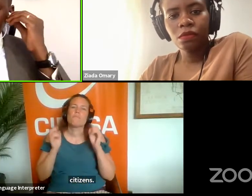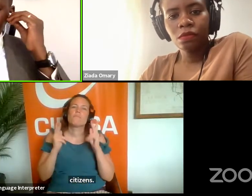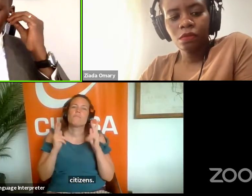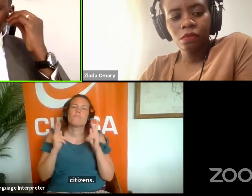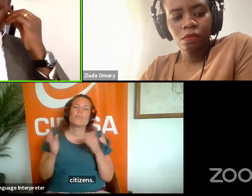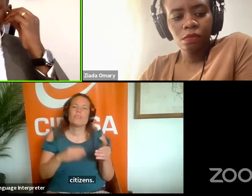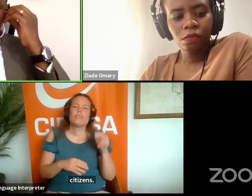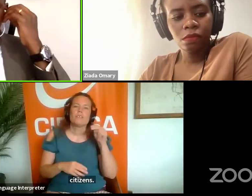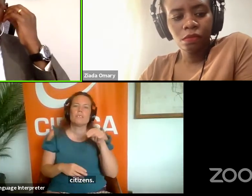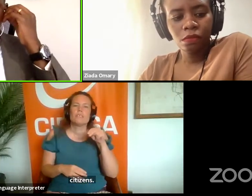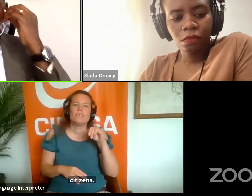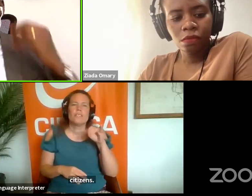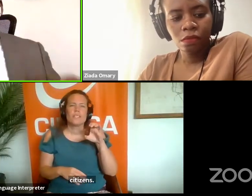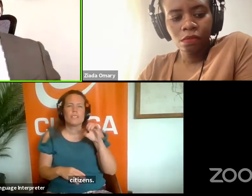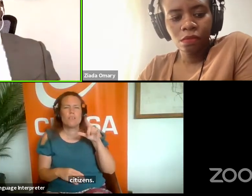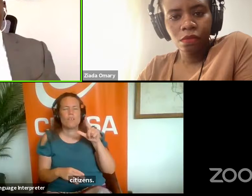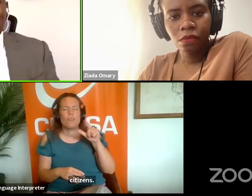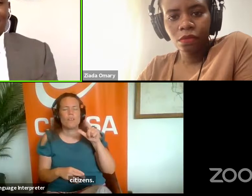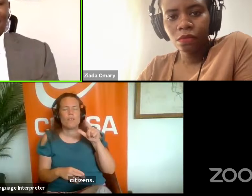Opio.